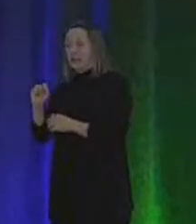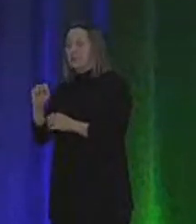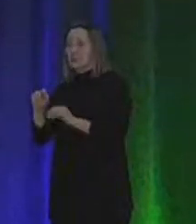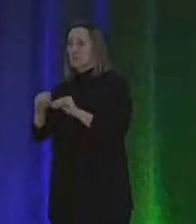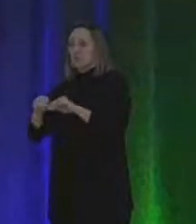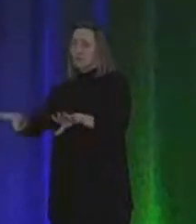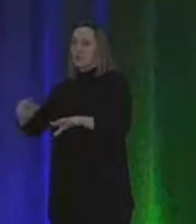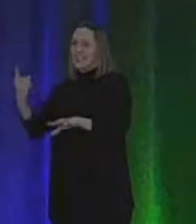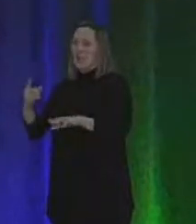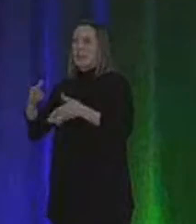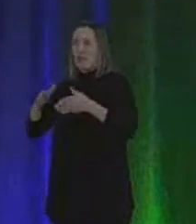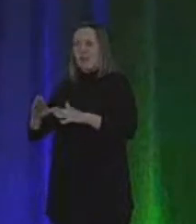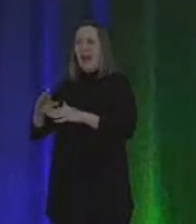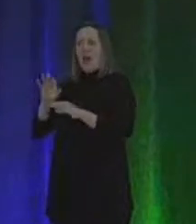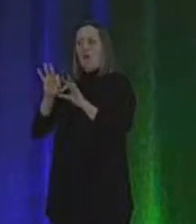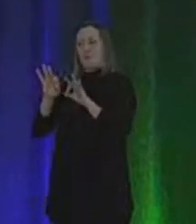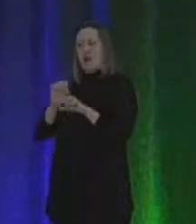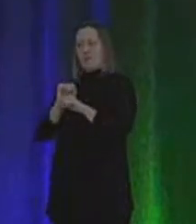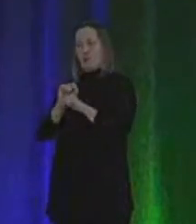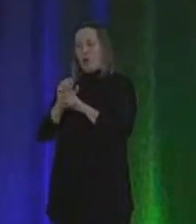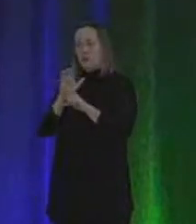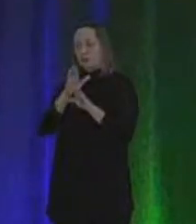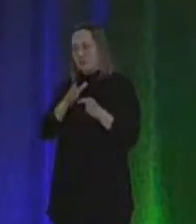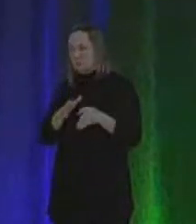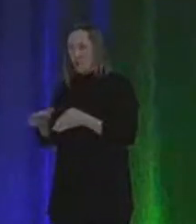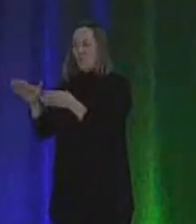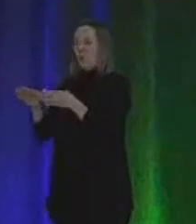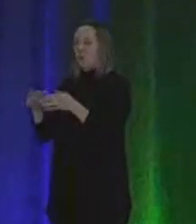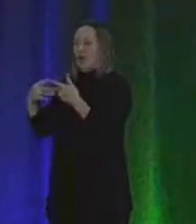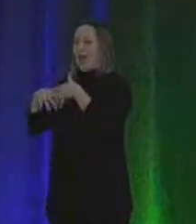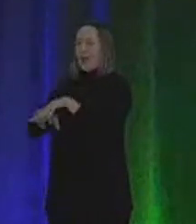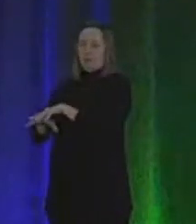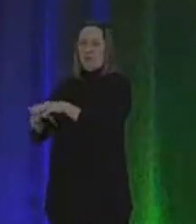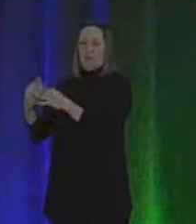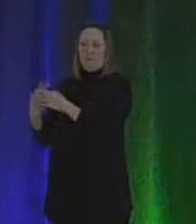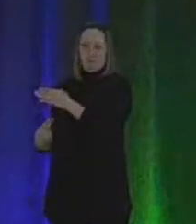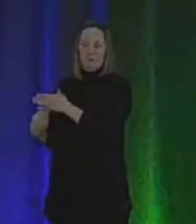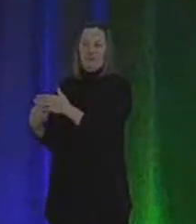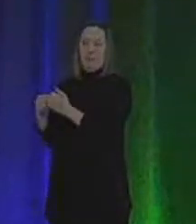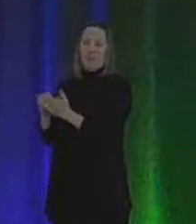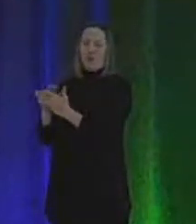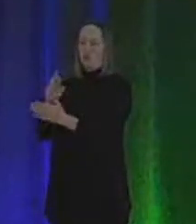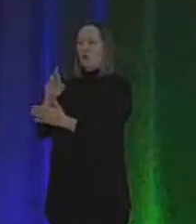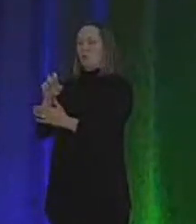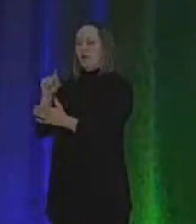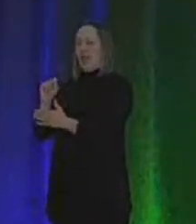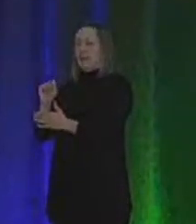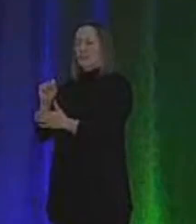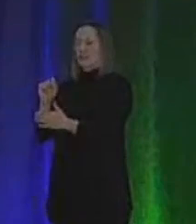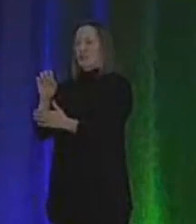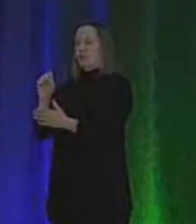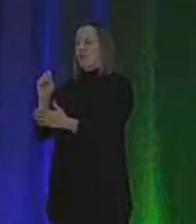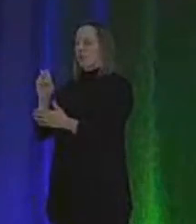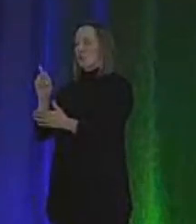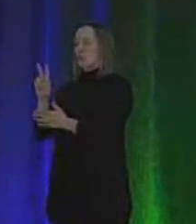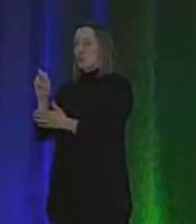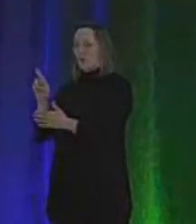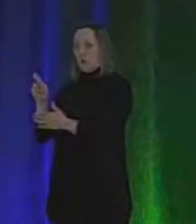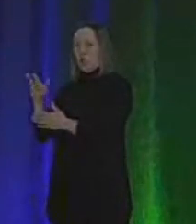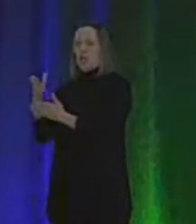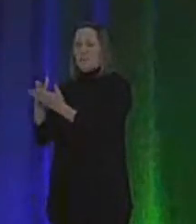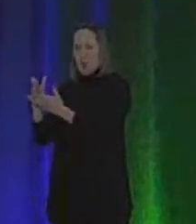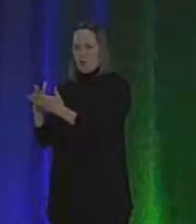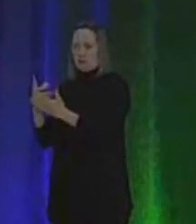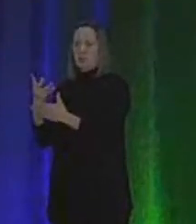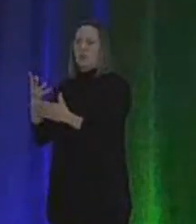enable frameworks to move more towards this hybrid approach, which is React Server Components. When you combine React Server